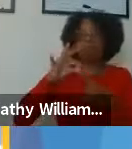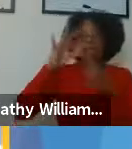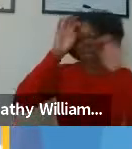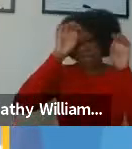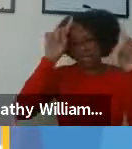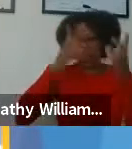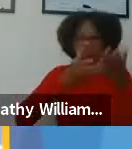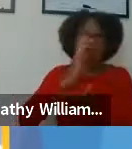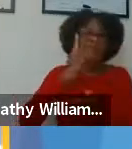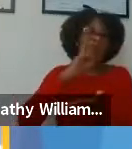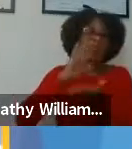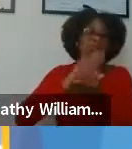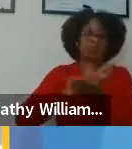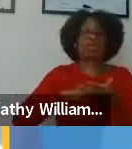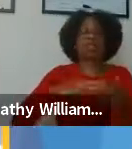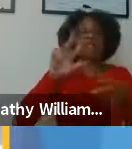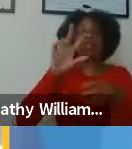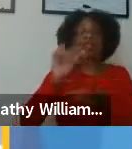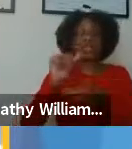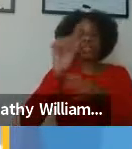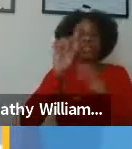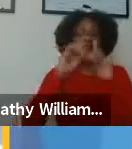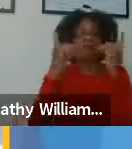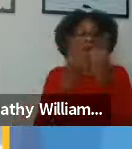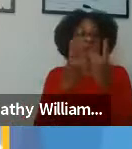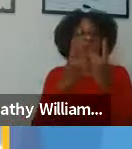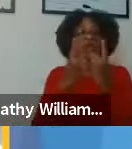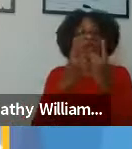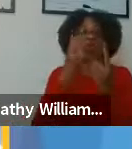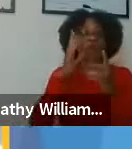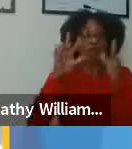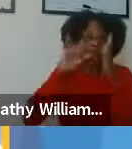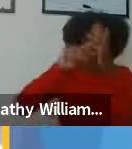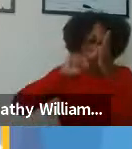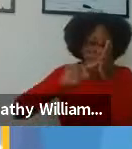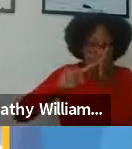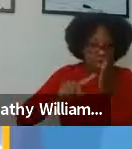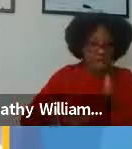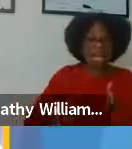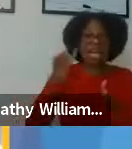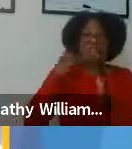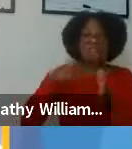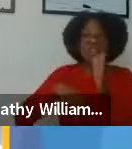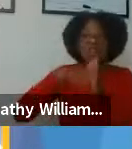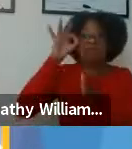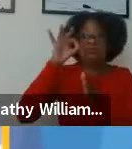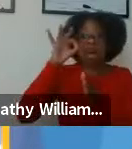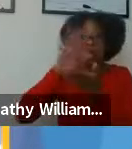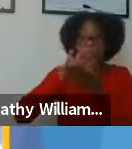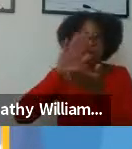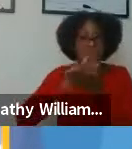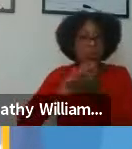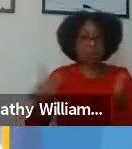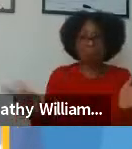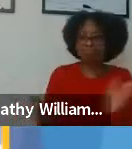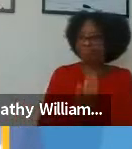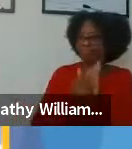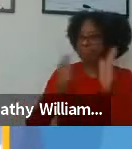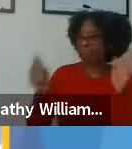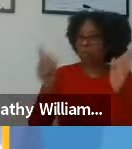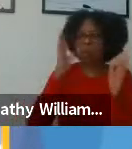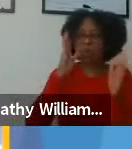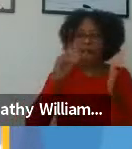Virginia Department of Education will then investigate the matter, and if they find the school out of compliance, they will issue a